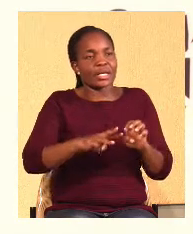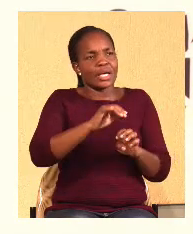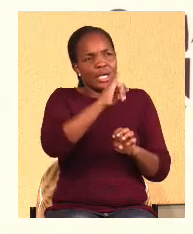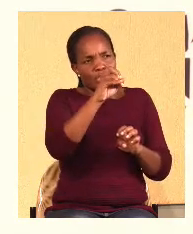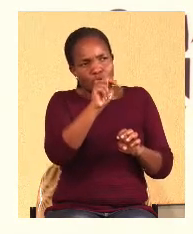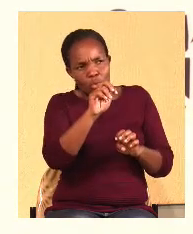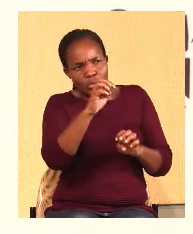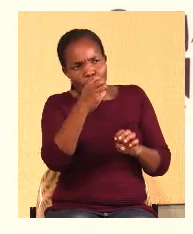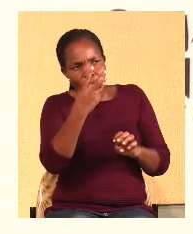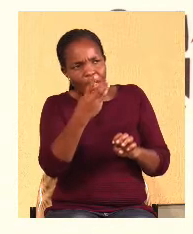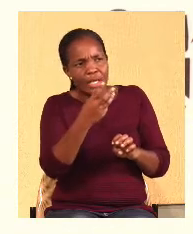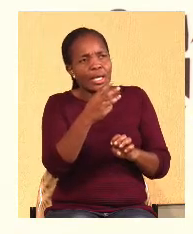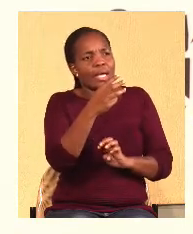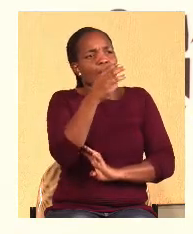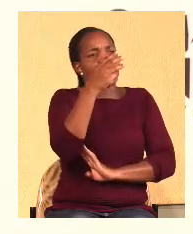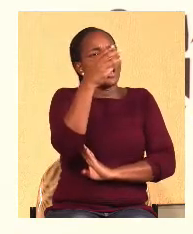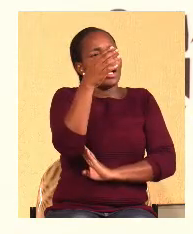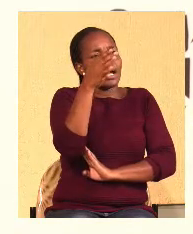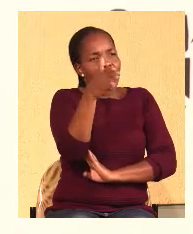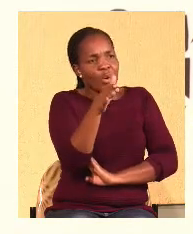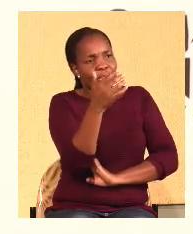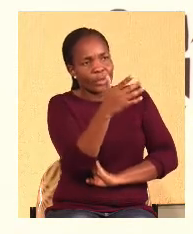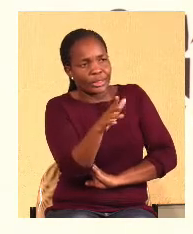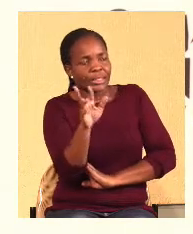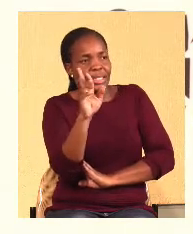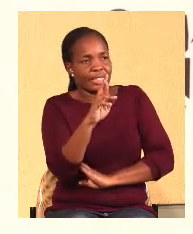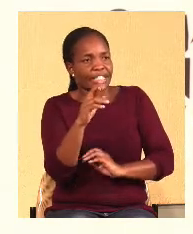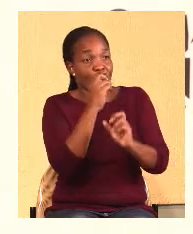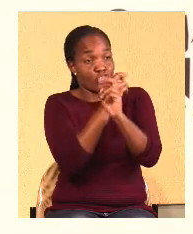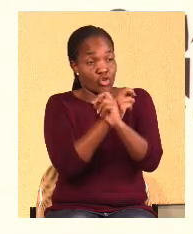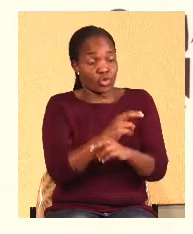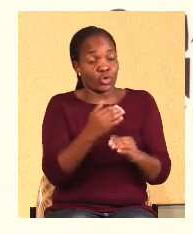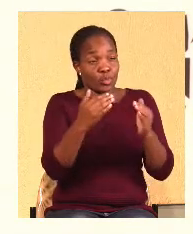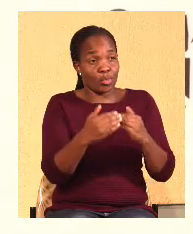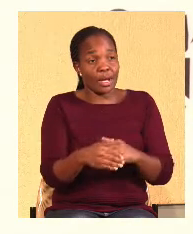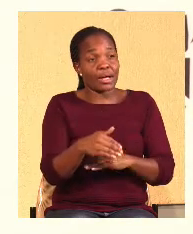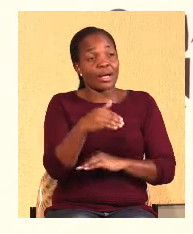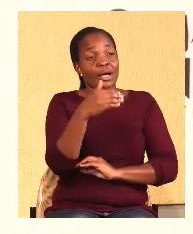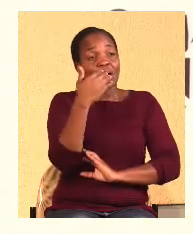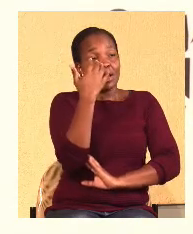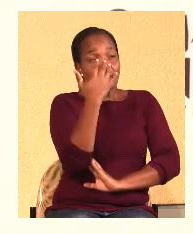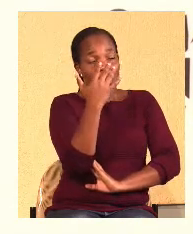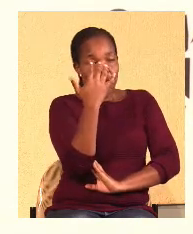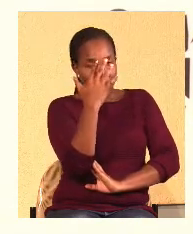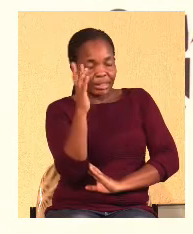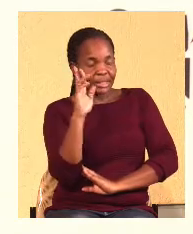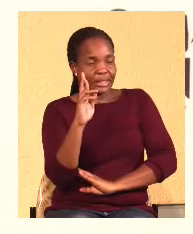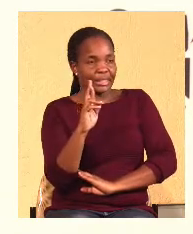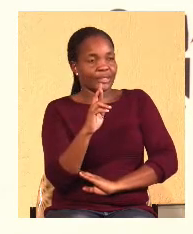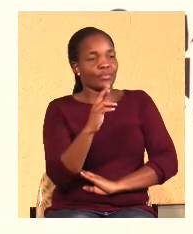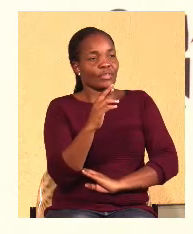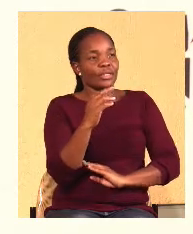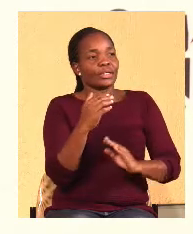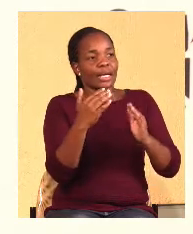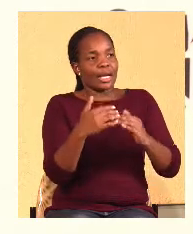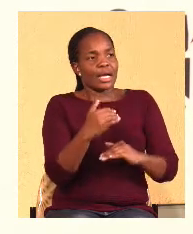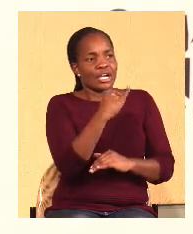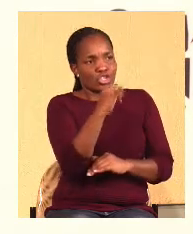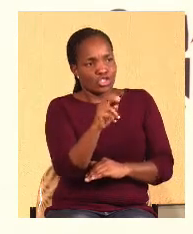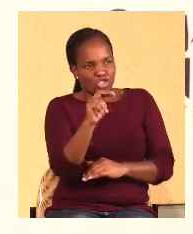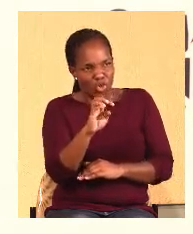Oshana region. Zone 4, you have Omsati region. Zone 5, you have Ochodonjupa and Omaheke. But that will then